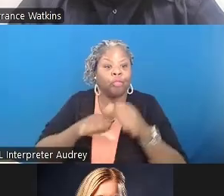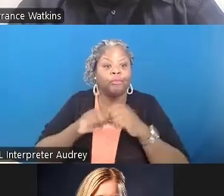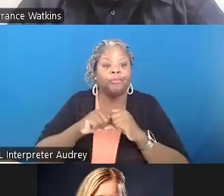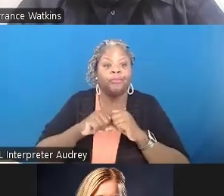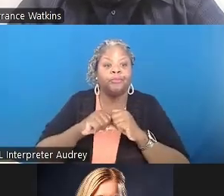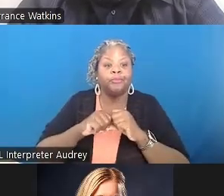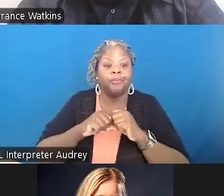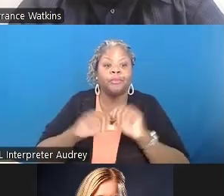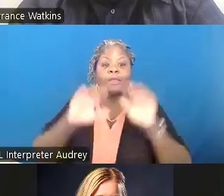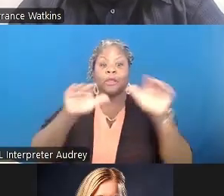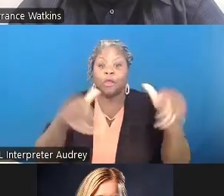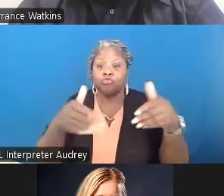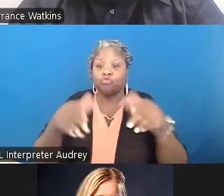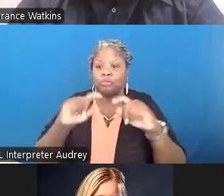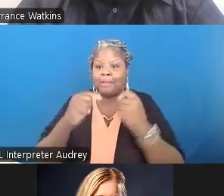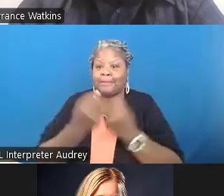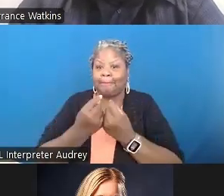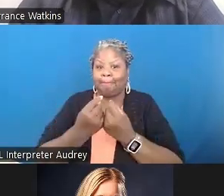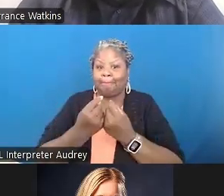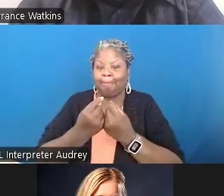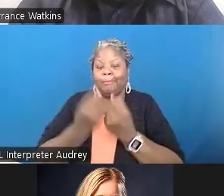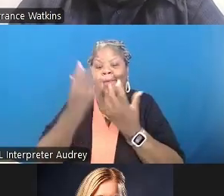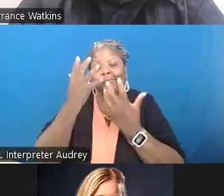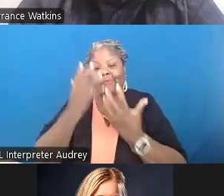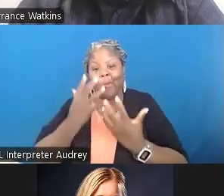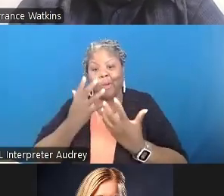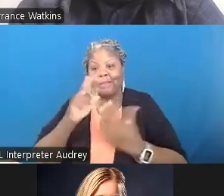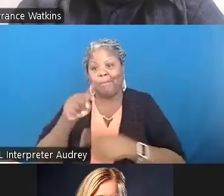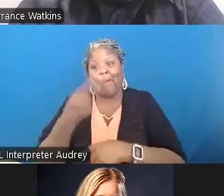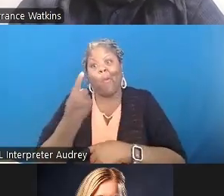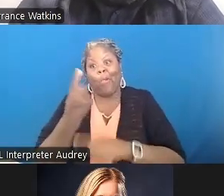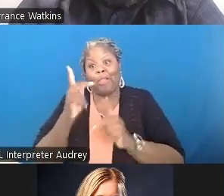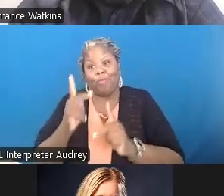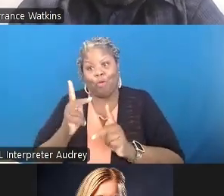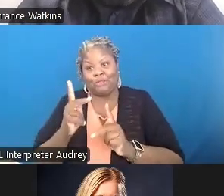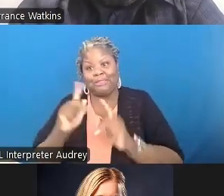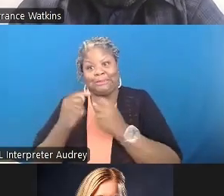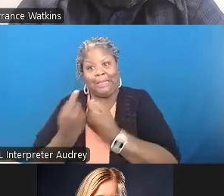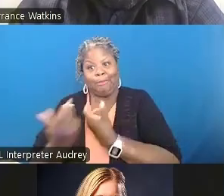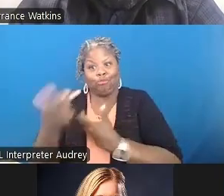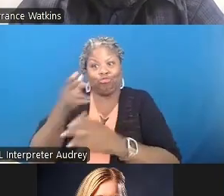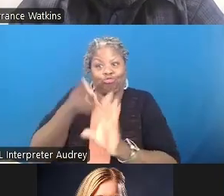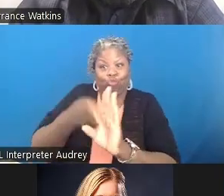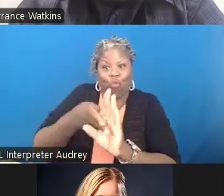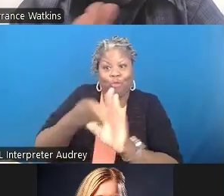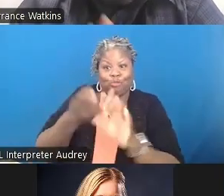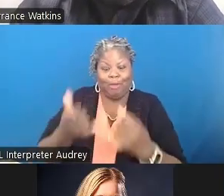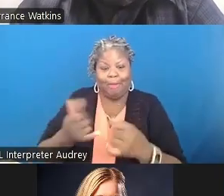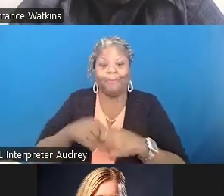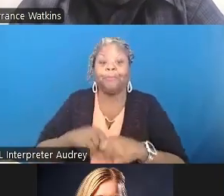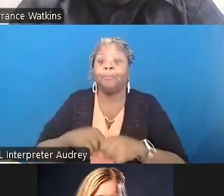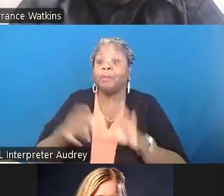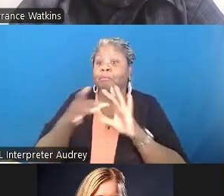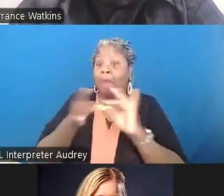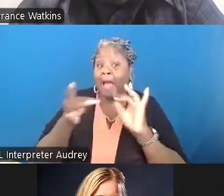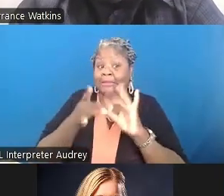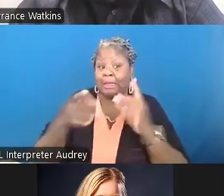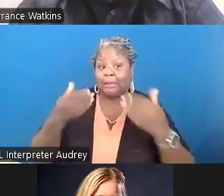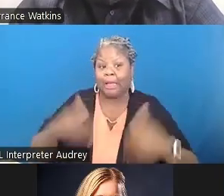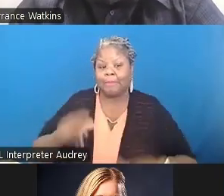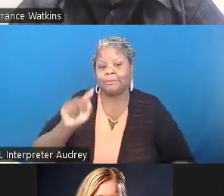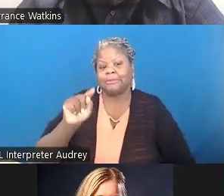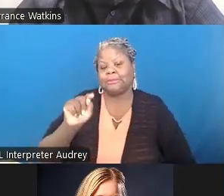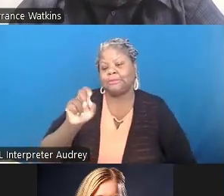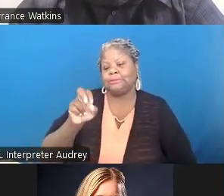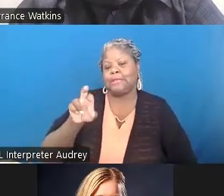So I wanted to introduce the team, and unfortunately, I'm the only one from my team who could make it today. But as I said before, I'm Terrance Watkins.